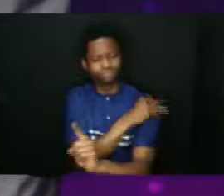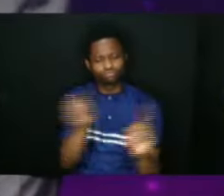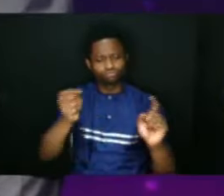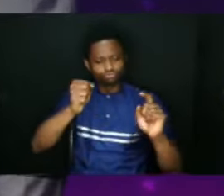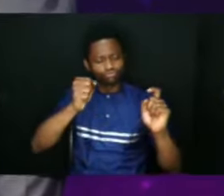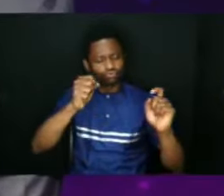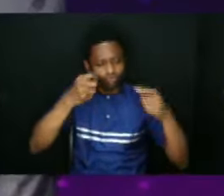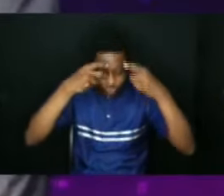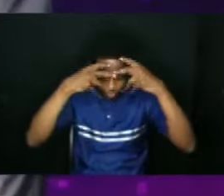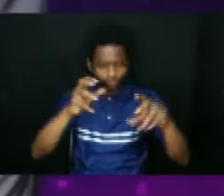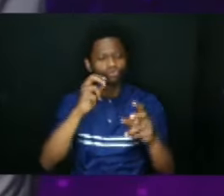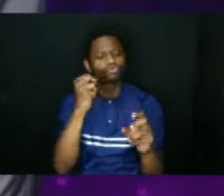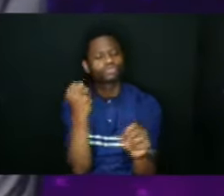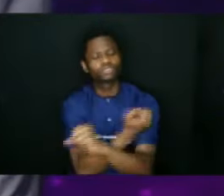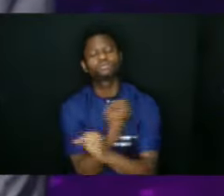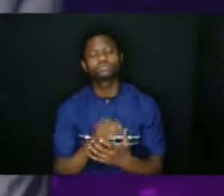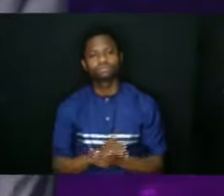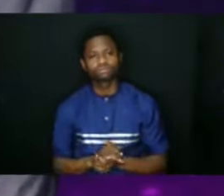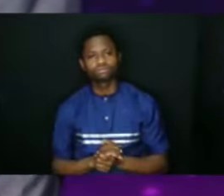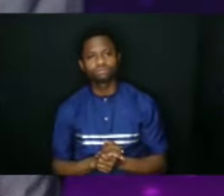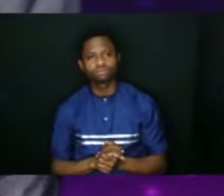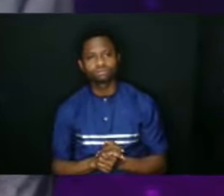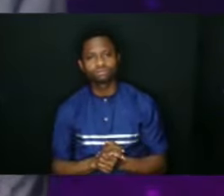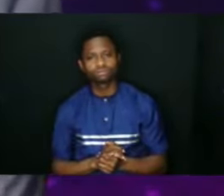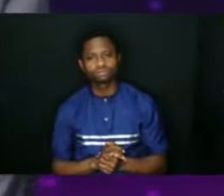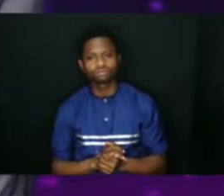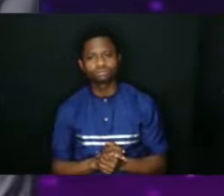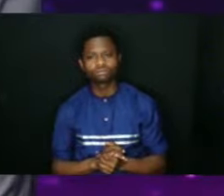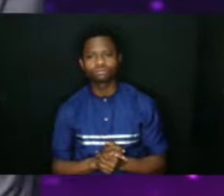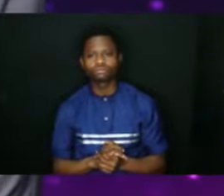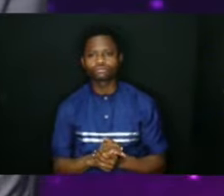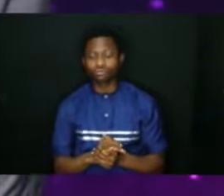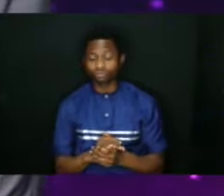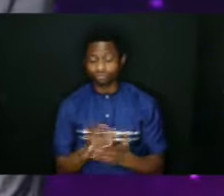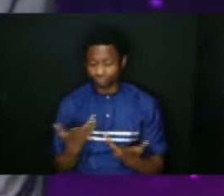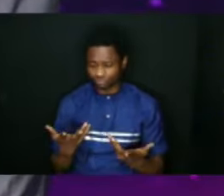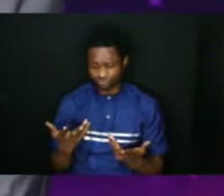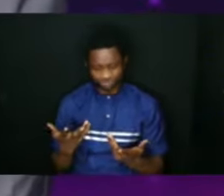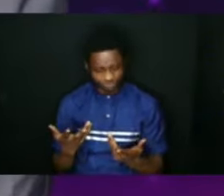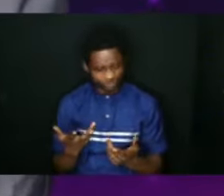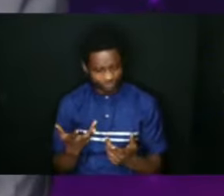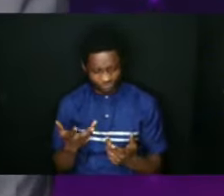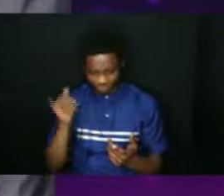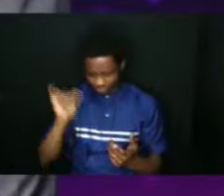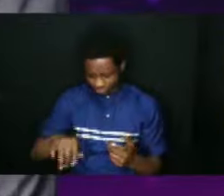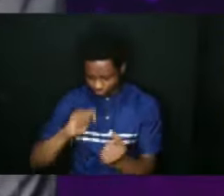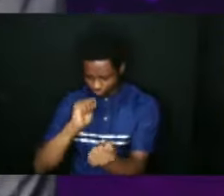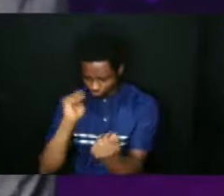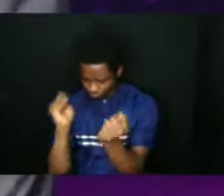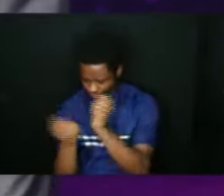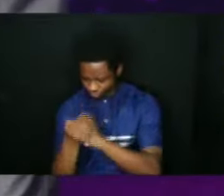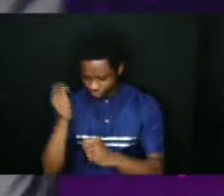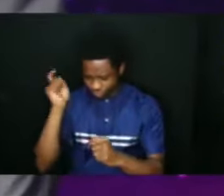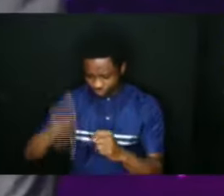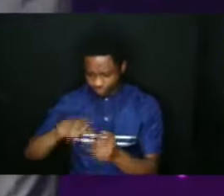Drastic in the sense that the transformation should be strong and